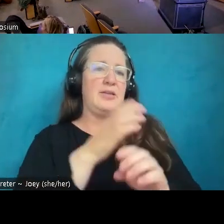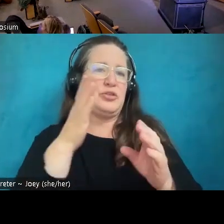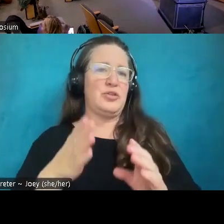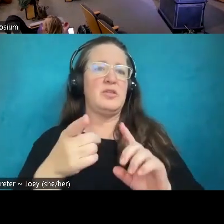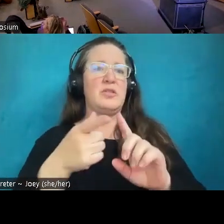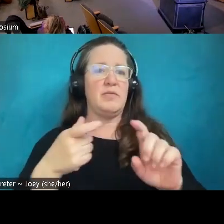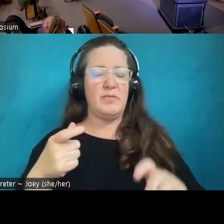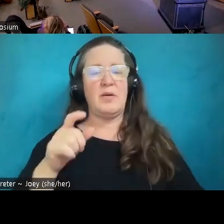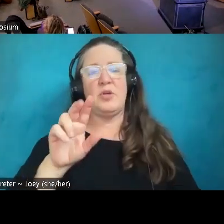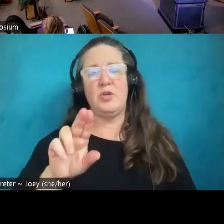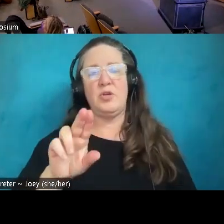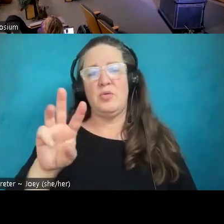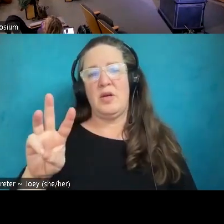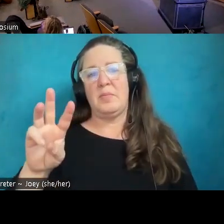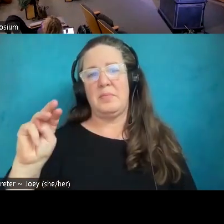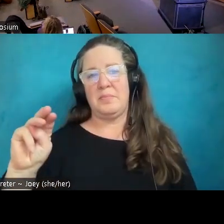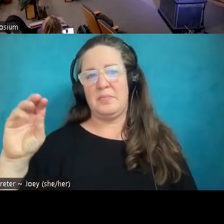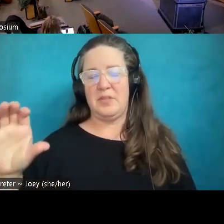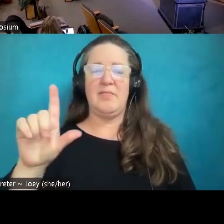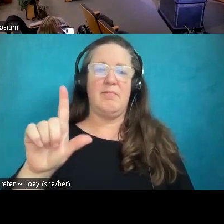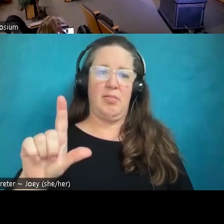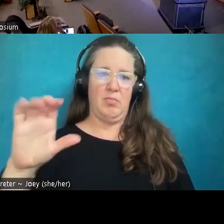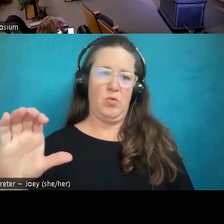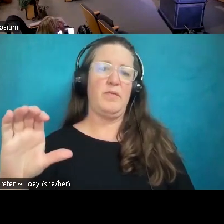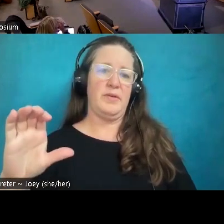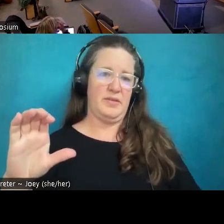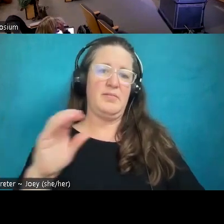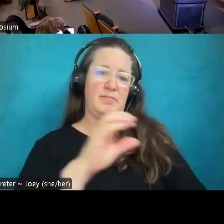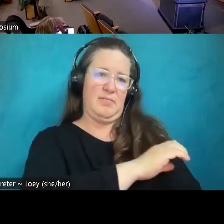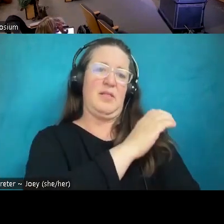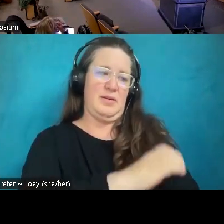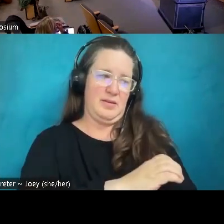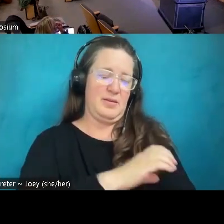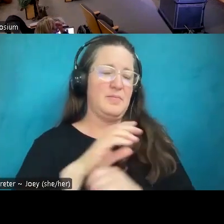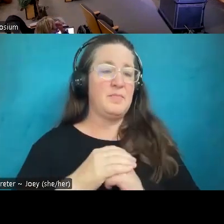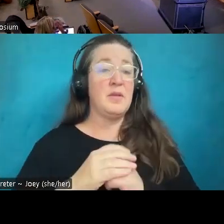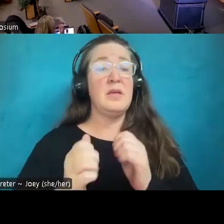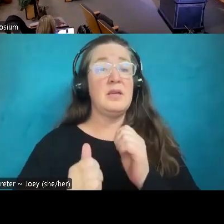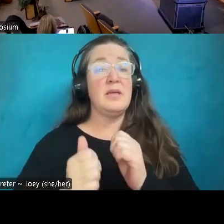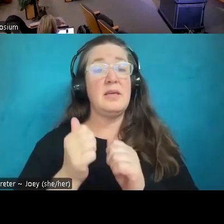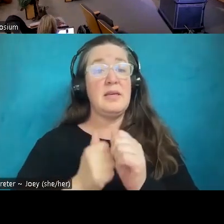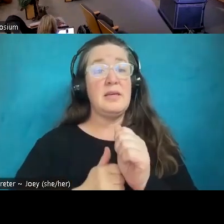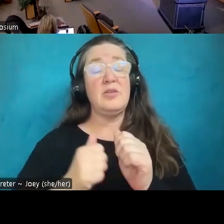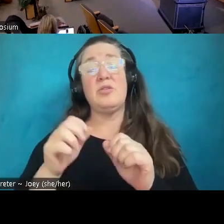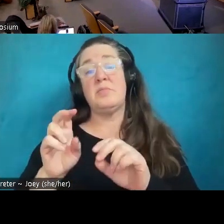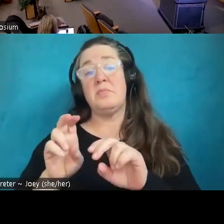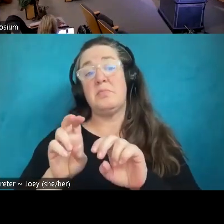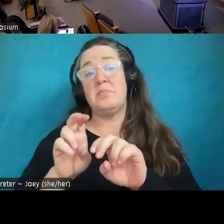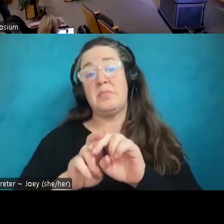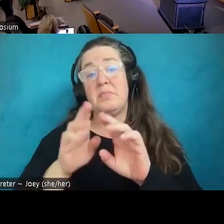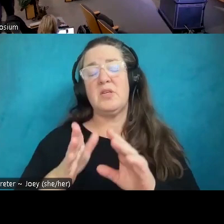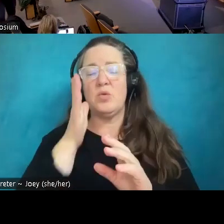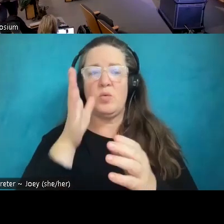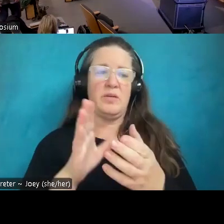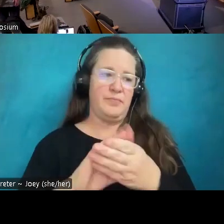Clinic. Like our last panel, each of the panelists will have a chance to speak a bit about their experience treating long COVID, and